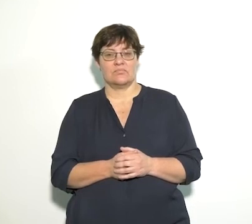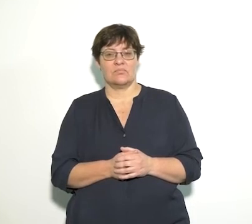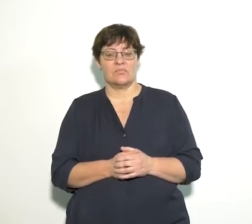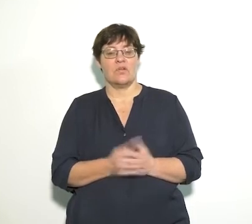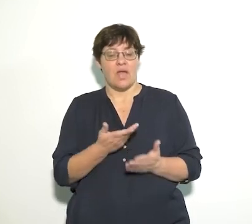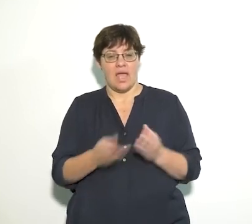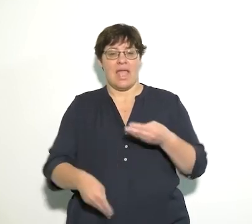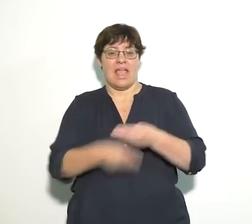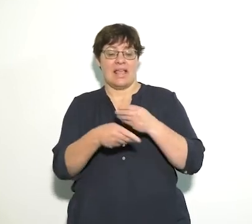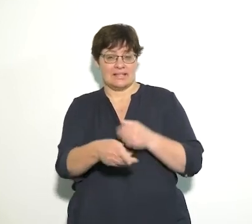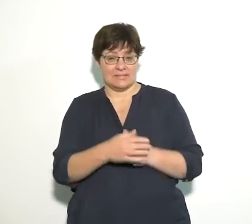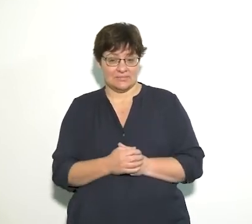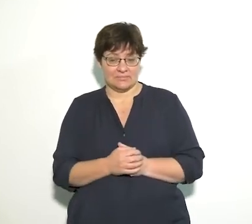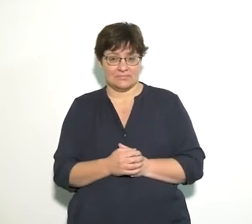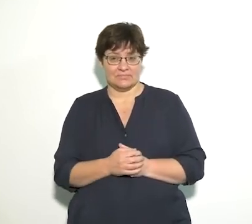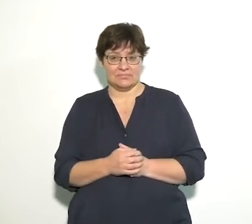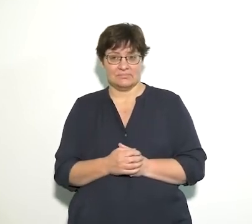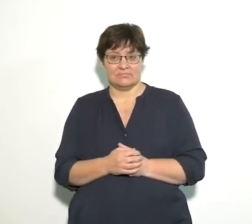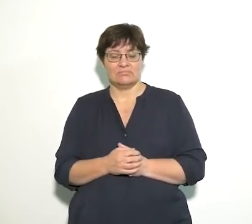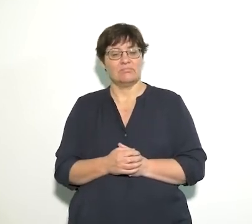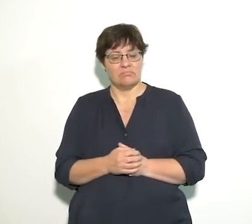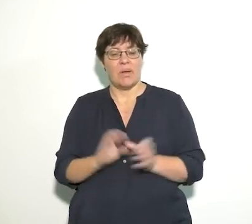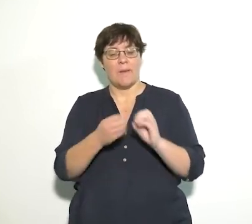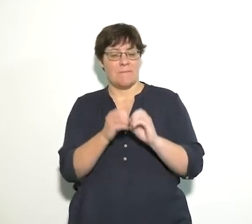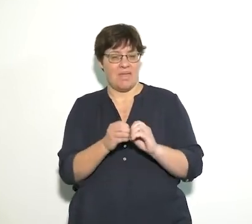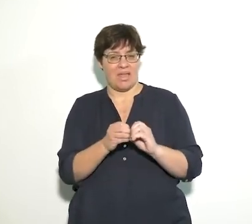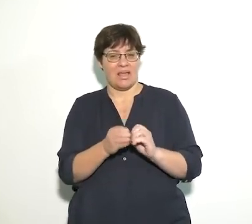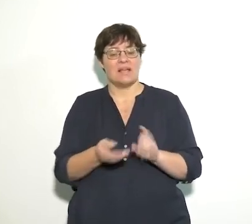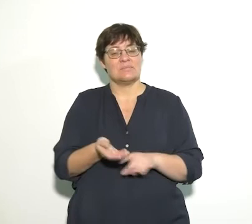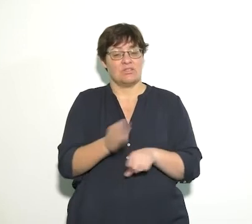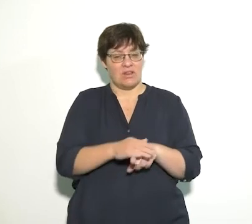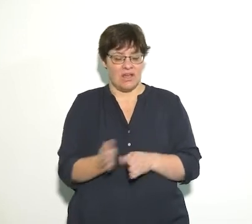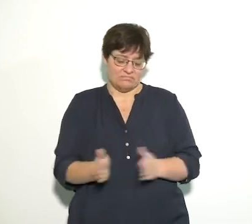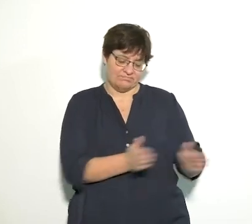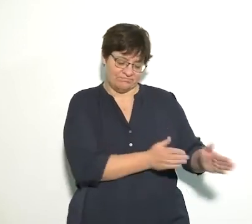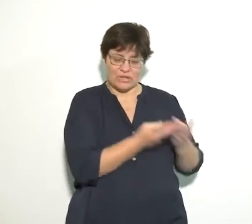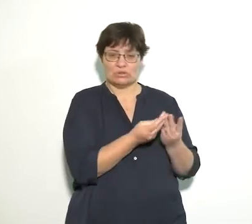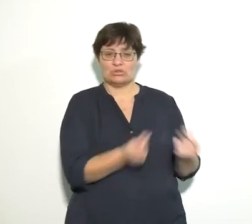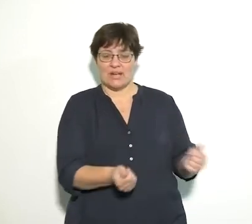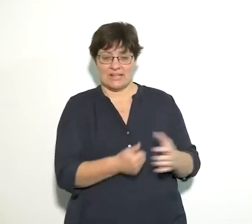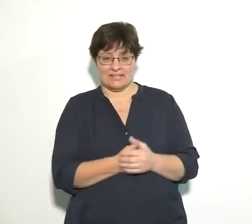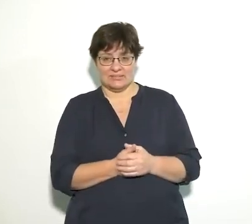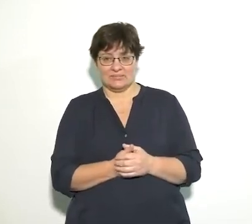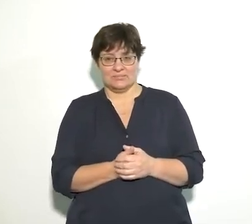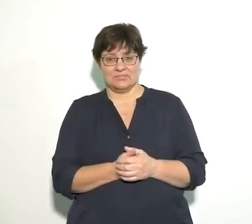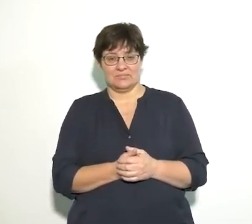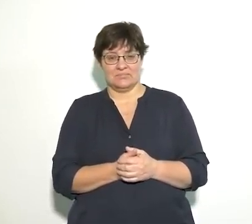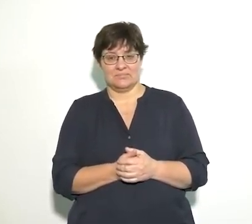and add your handle to make your spatula. Put that on the side to